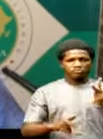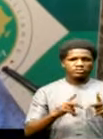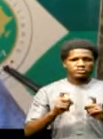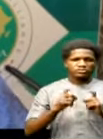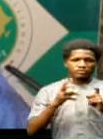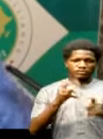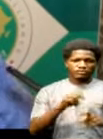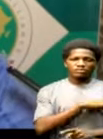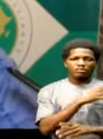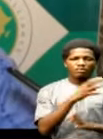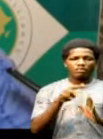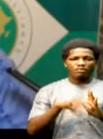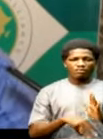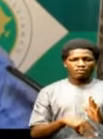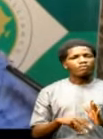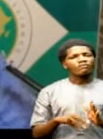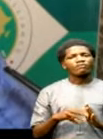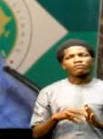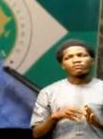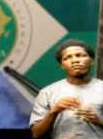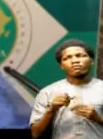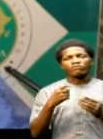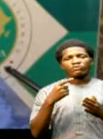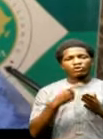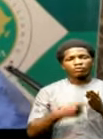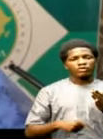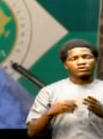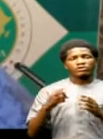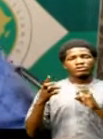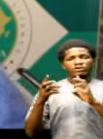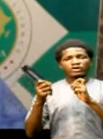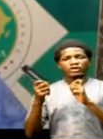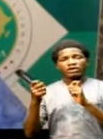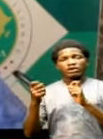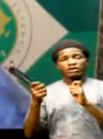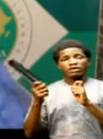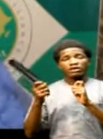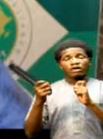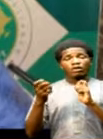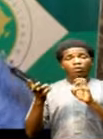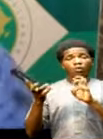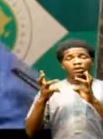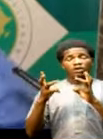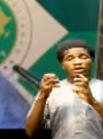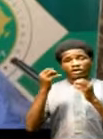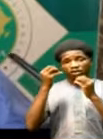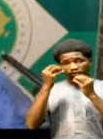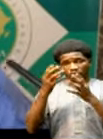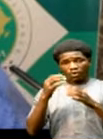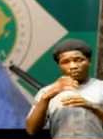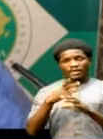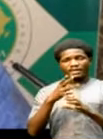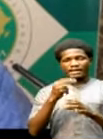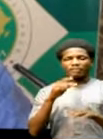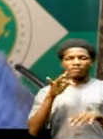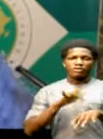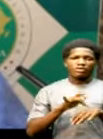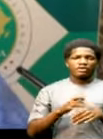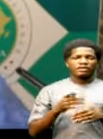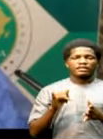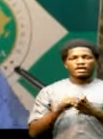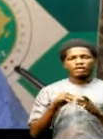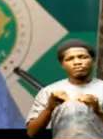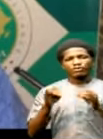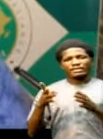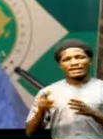them empowerment as to what climate information that makes them vulnerable, that put them at risk, that can reduce their adverse